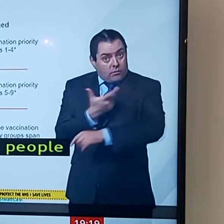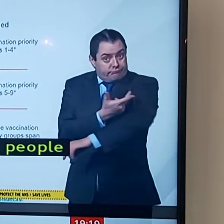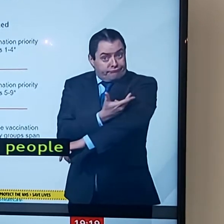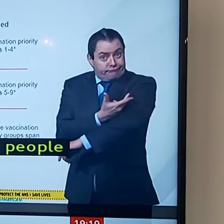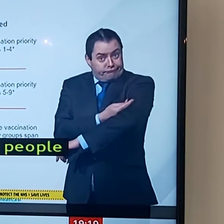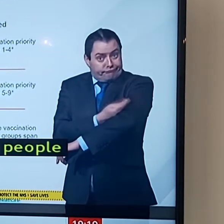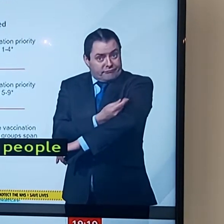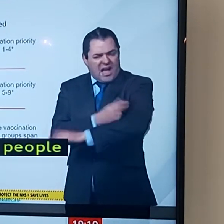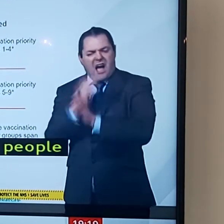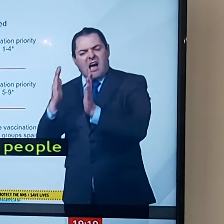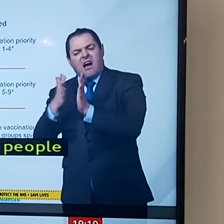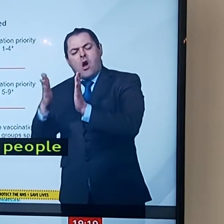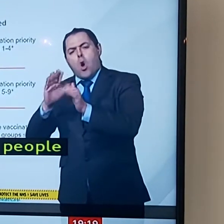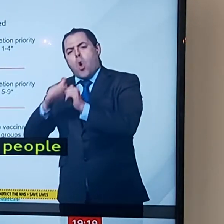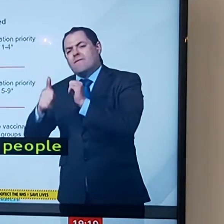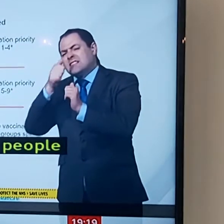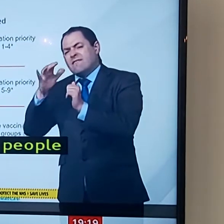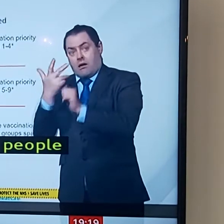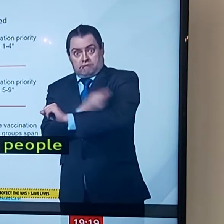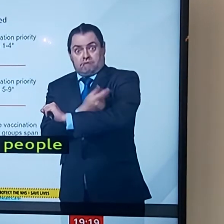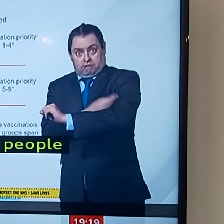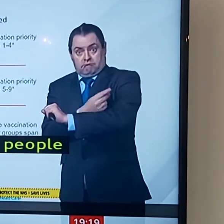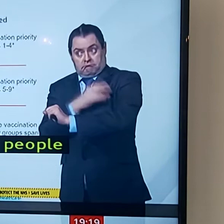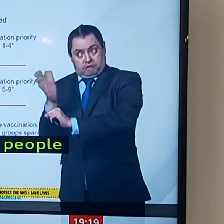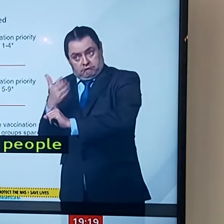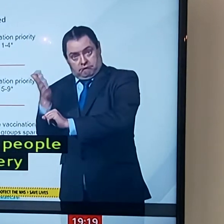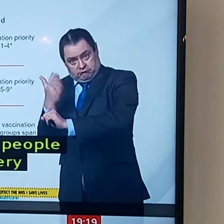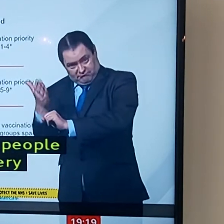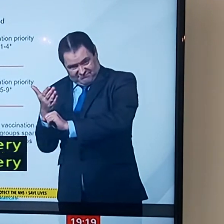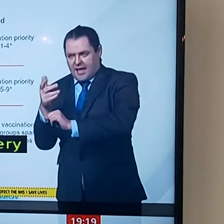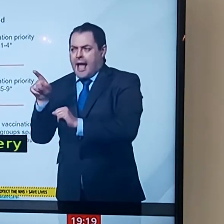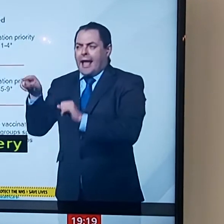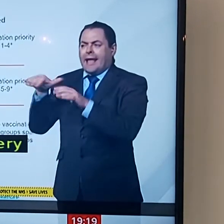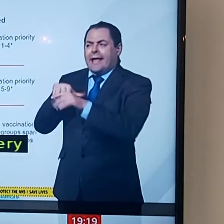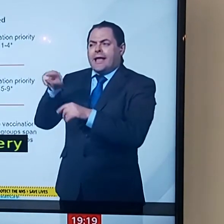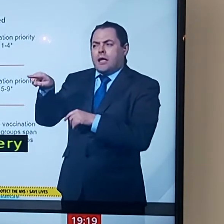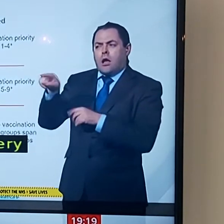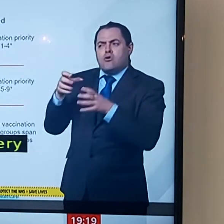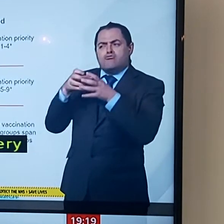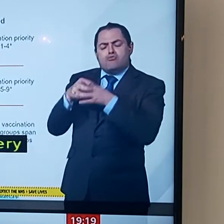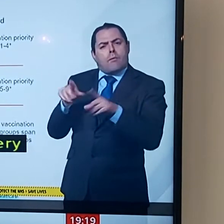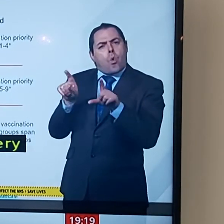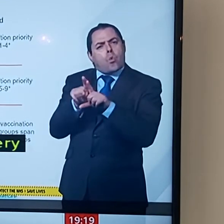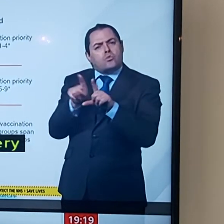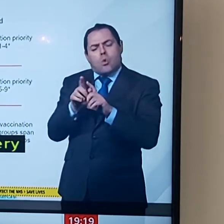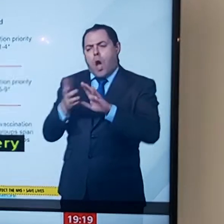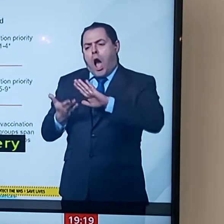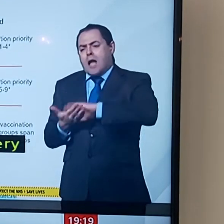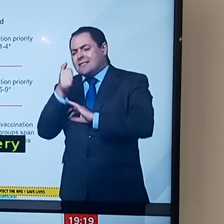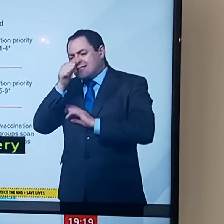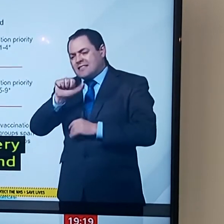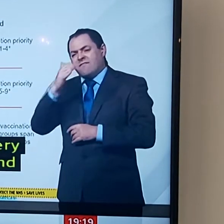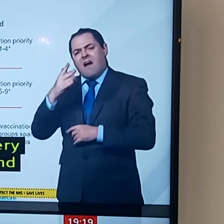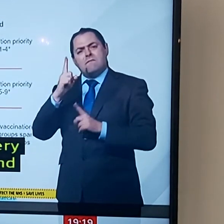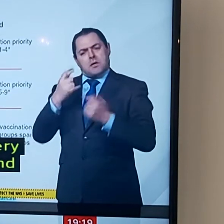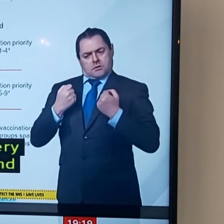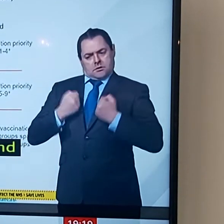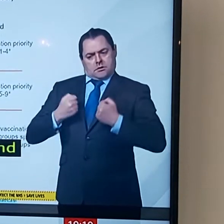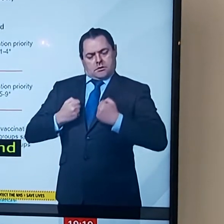65, and people who have significant health problems who are under 65, but who we want